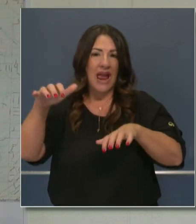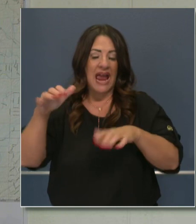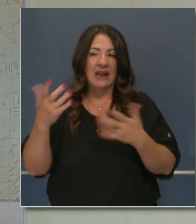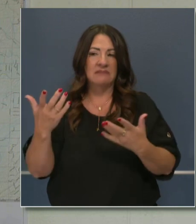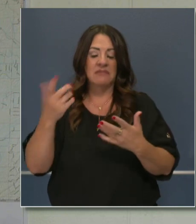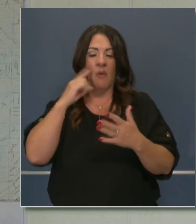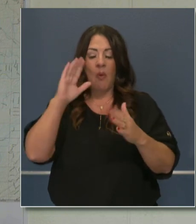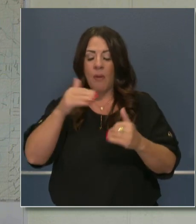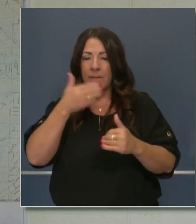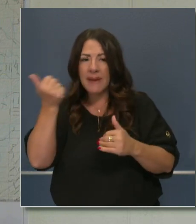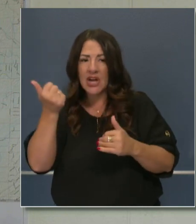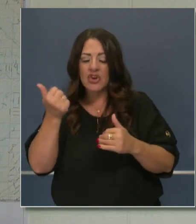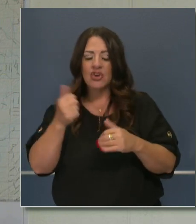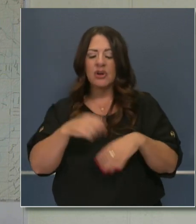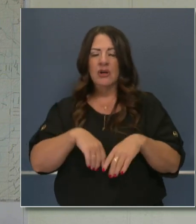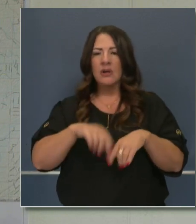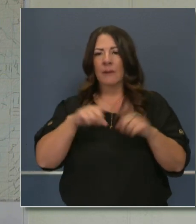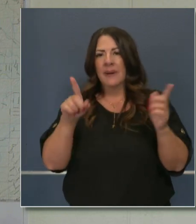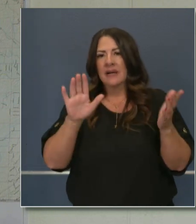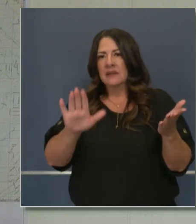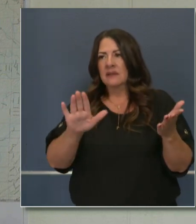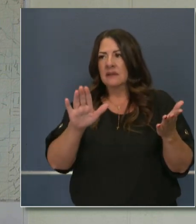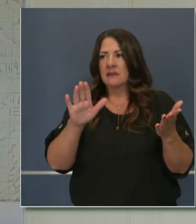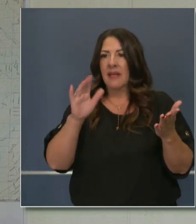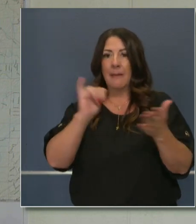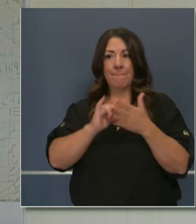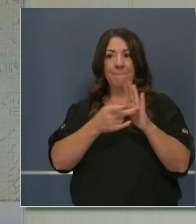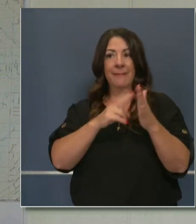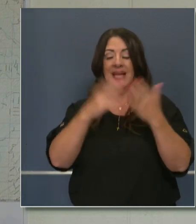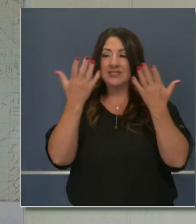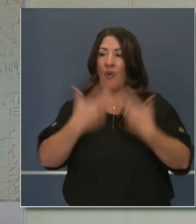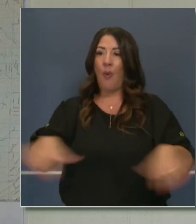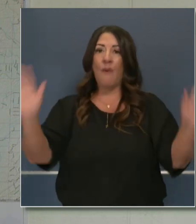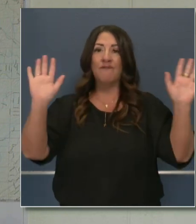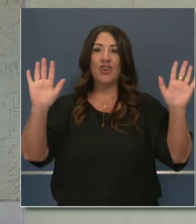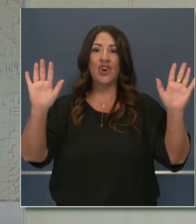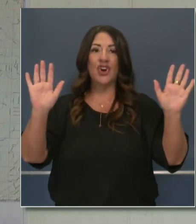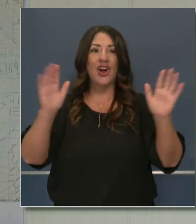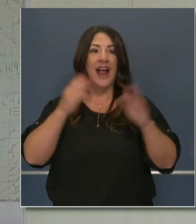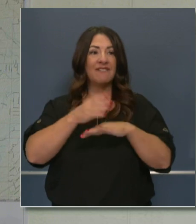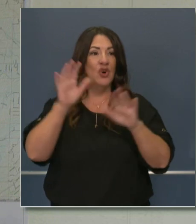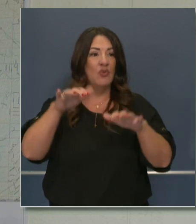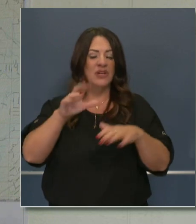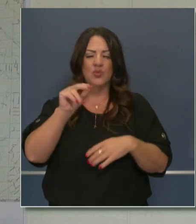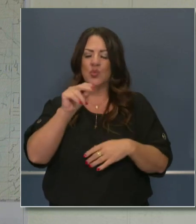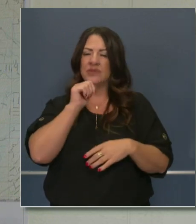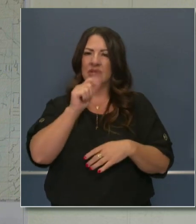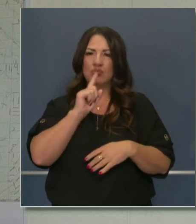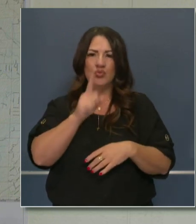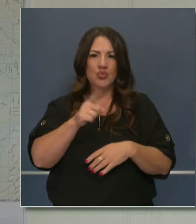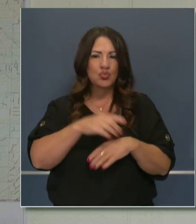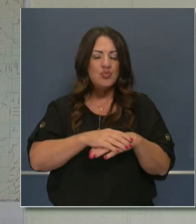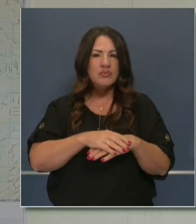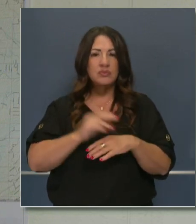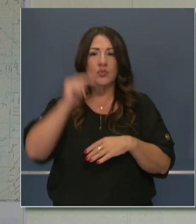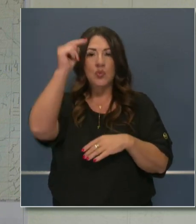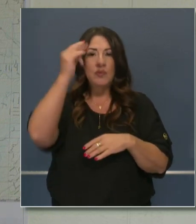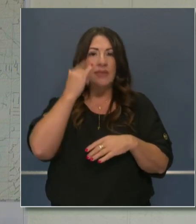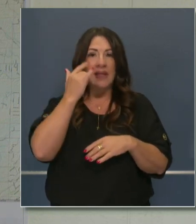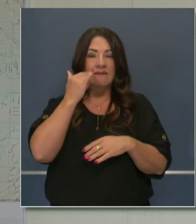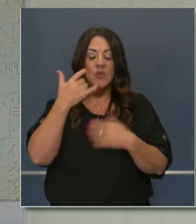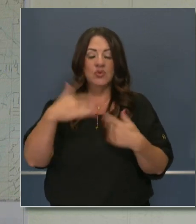by no sense of the imagination is this over yet. Even for the north part of the state, we have